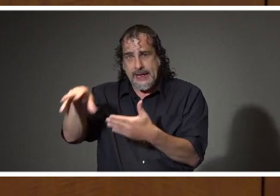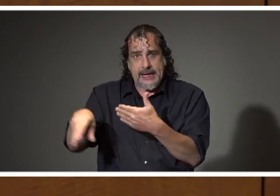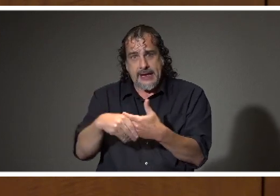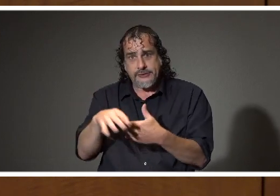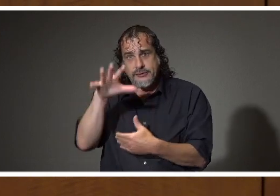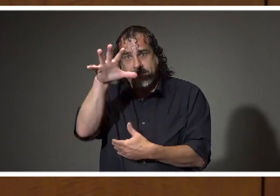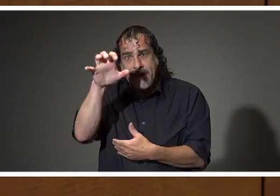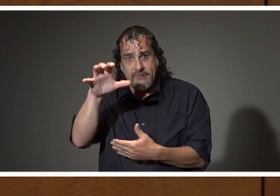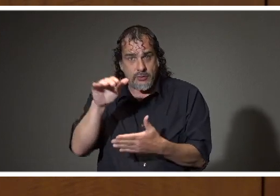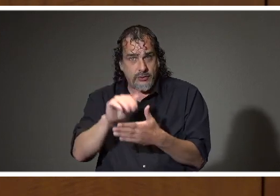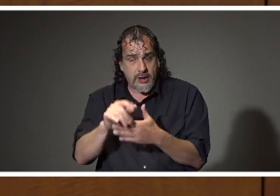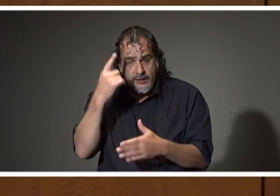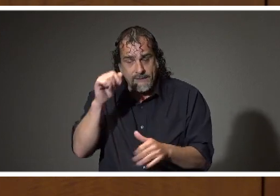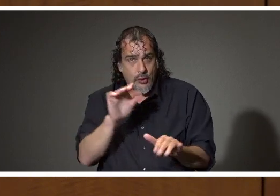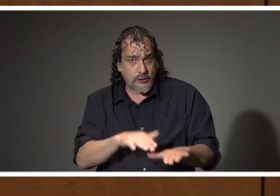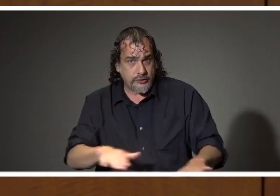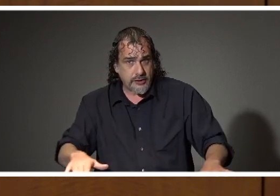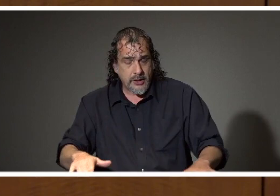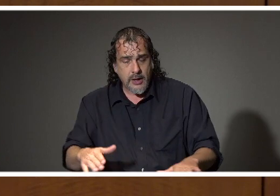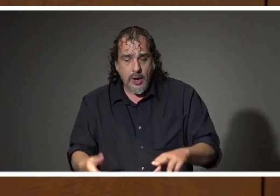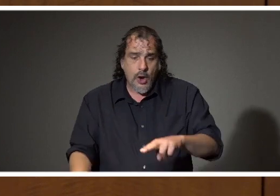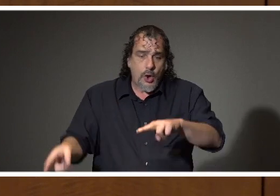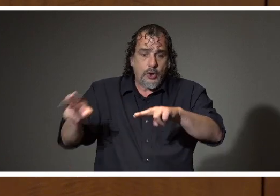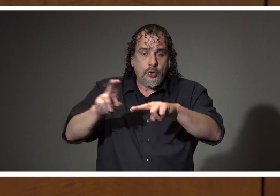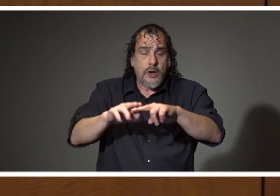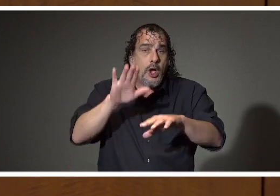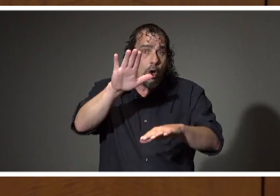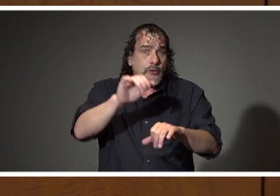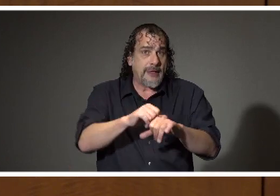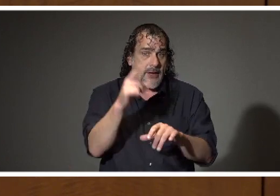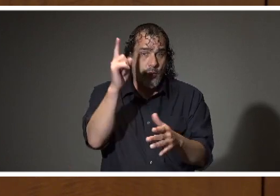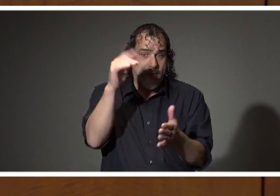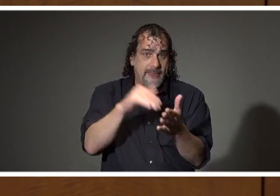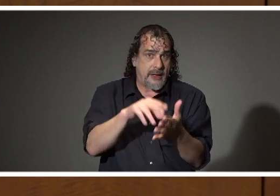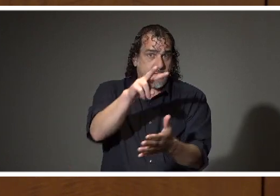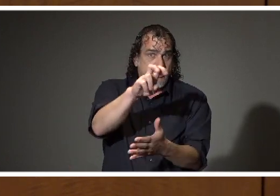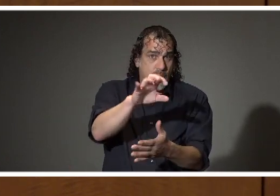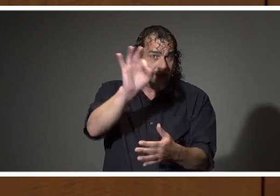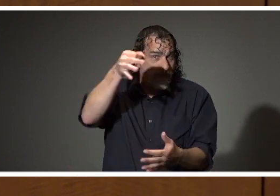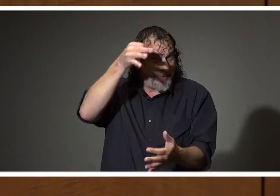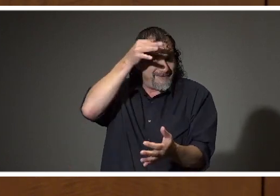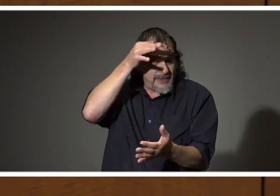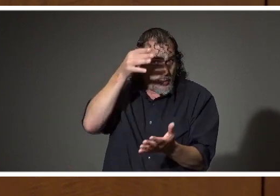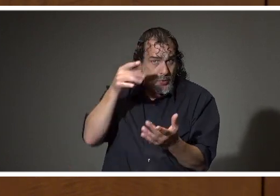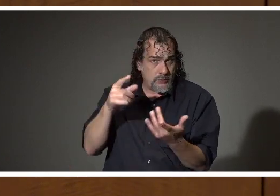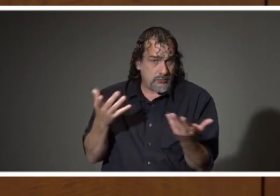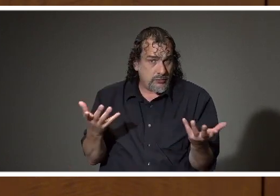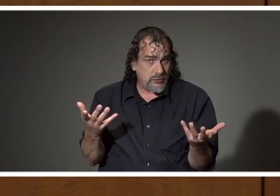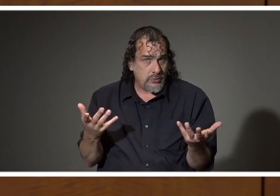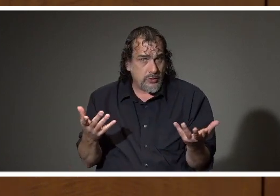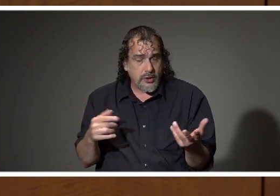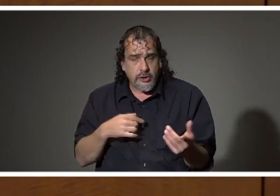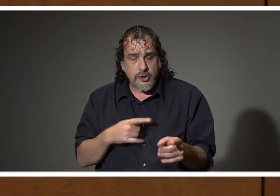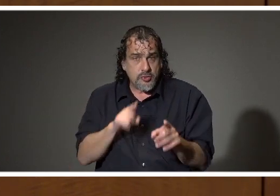per child payment on top of your $1,200 support from the federal government. You must go